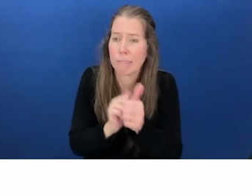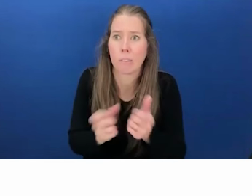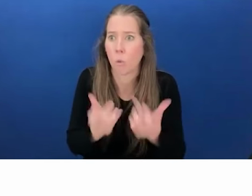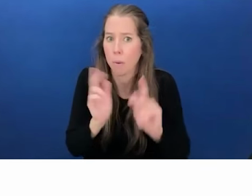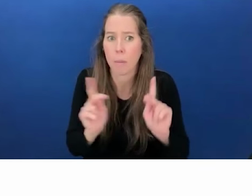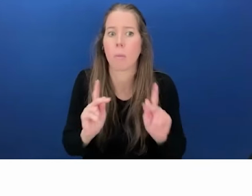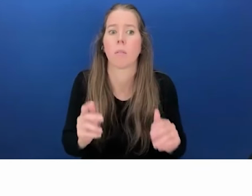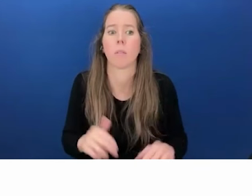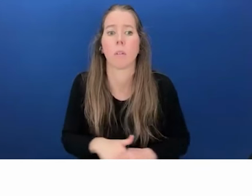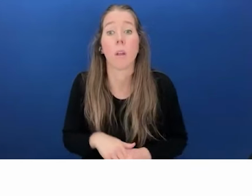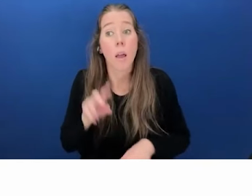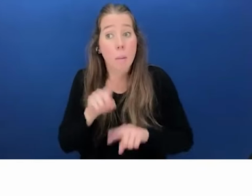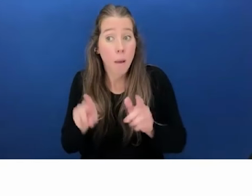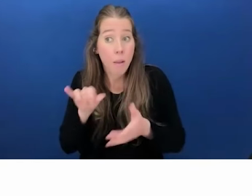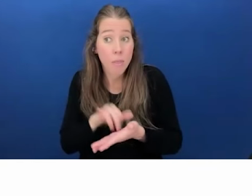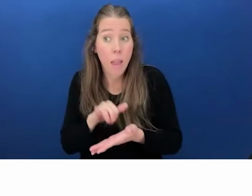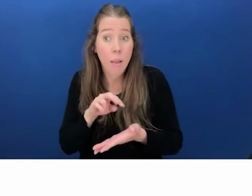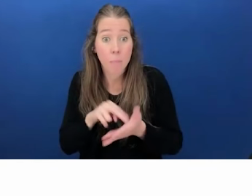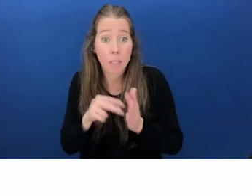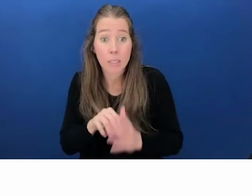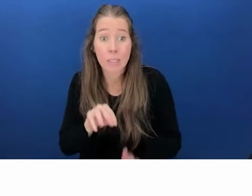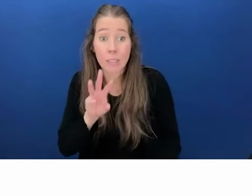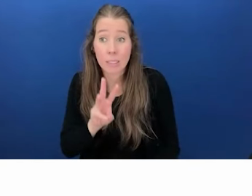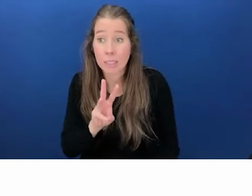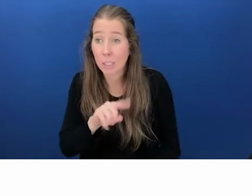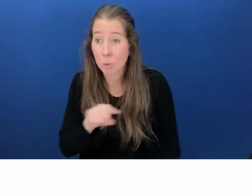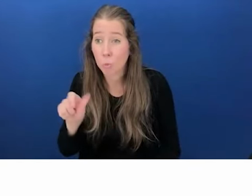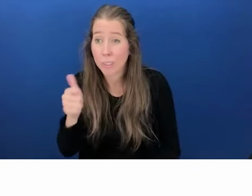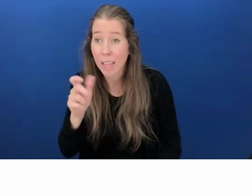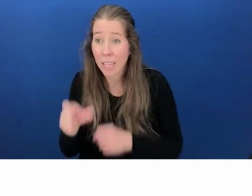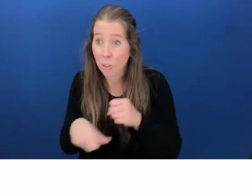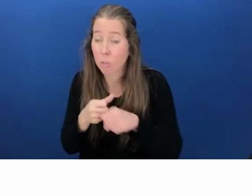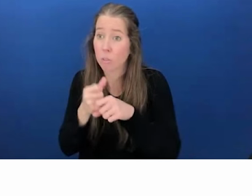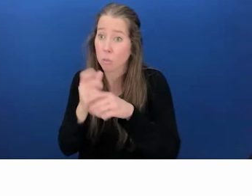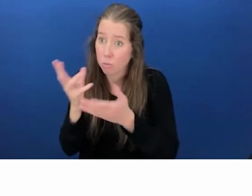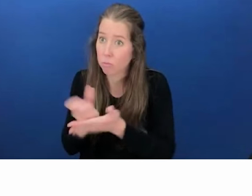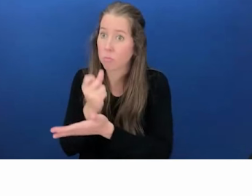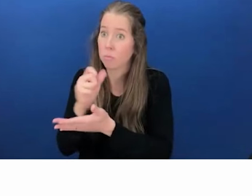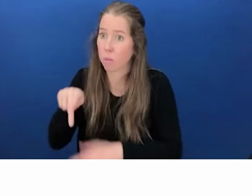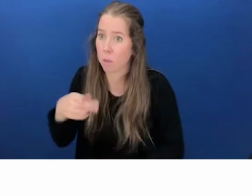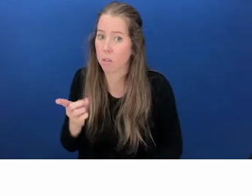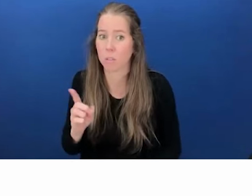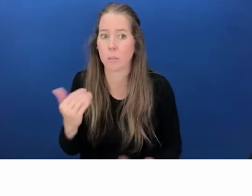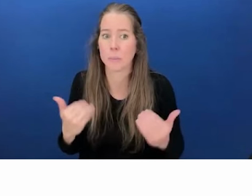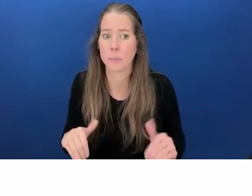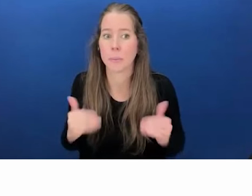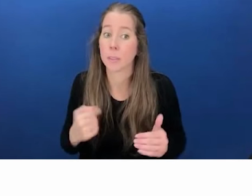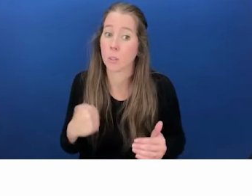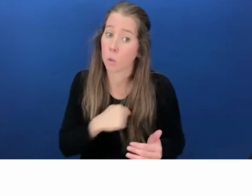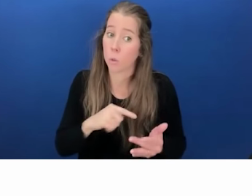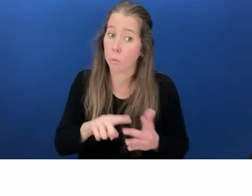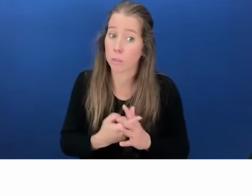that means that, it takes 6 to 10 years of higher education to get there. So we tend to start